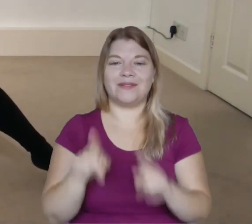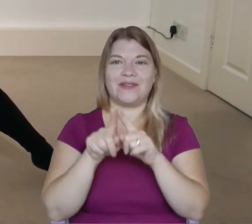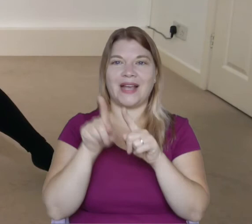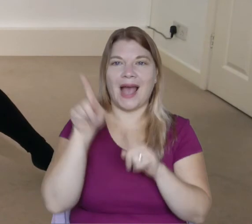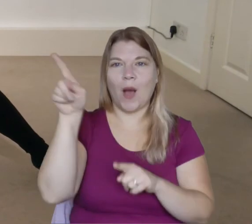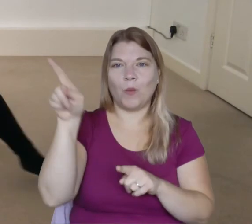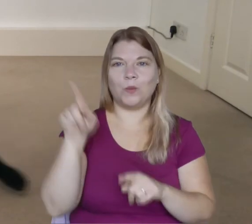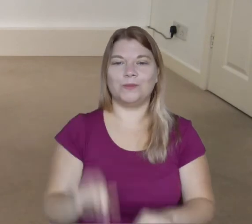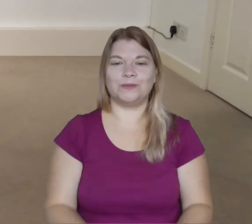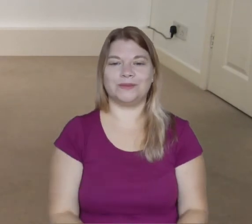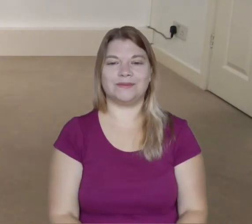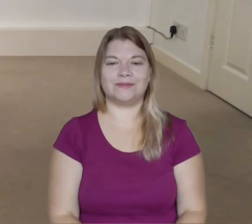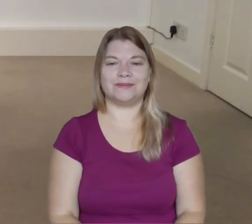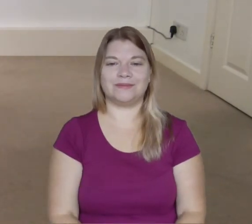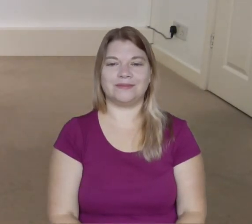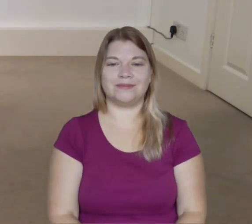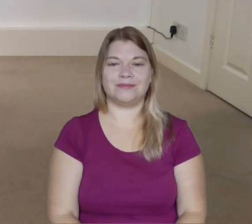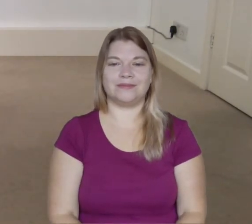index fingers out.